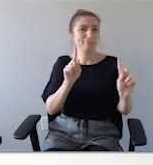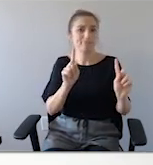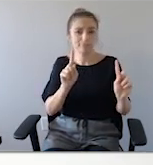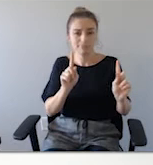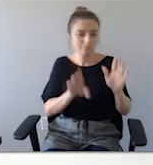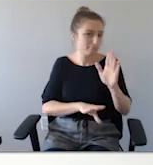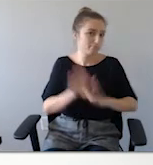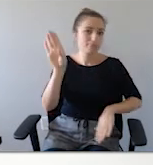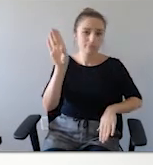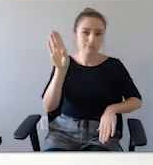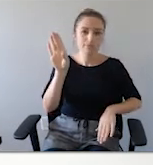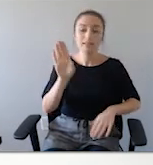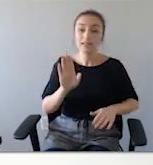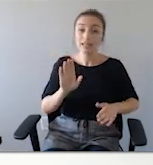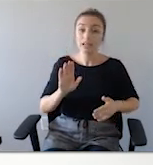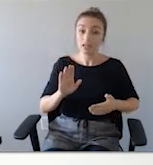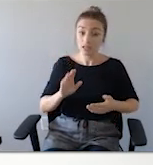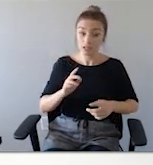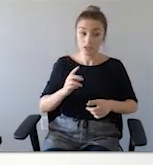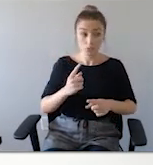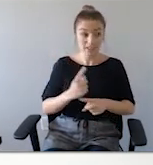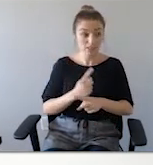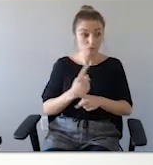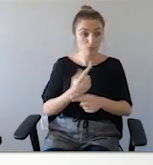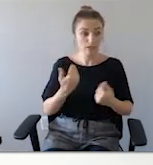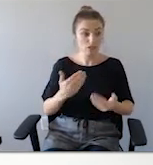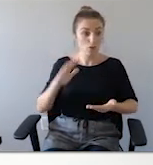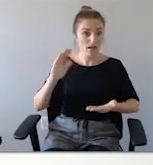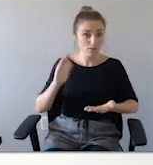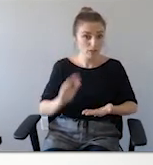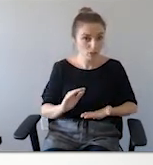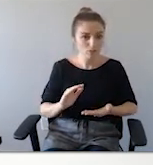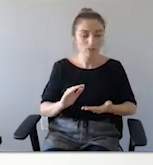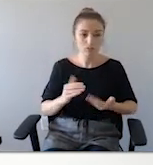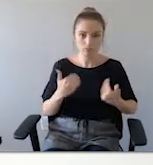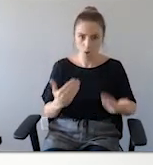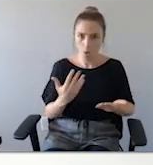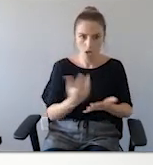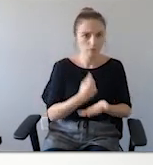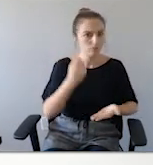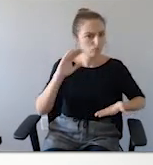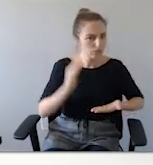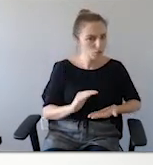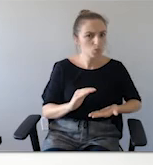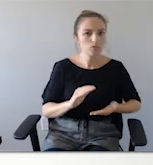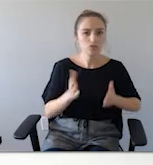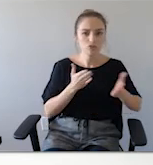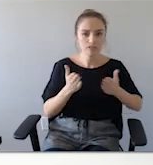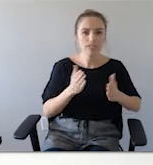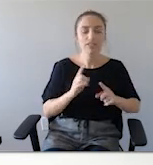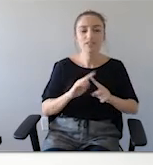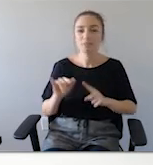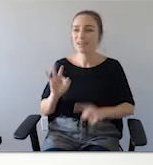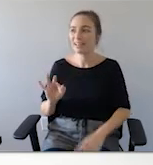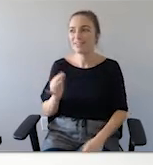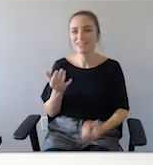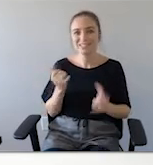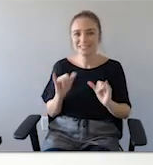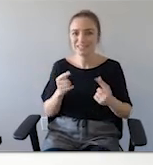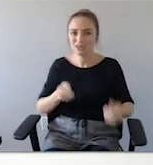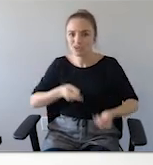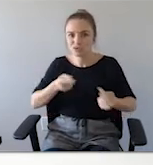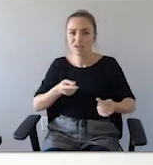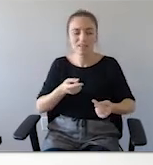is appropriate to reduce, then you do that. But if it's not, then you have to advocate, and you have to go, yeah, no, that's